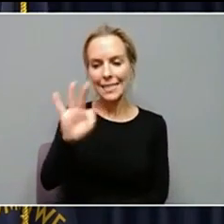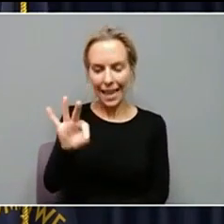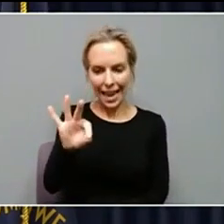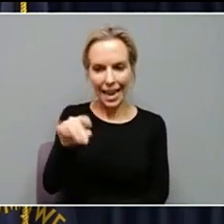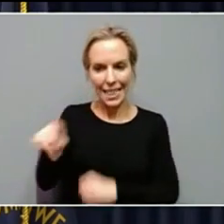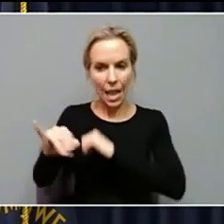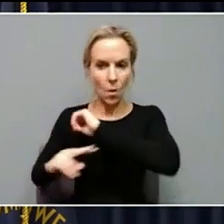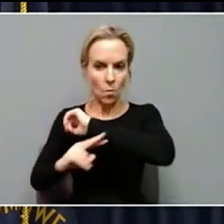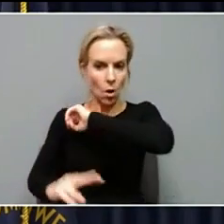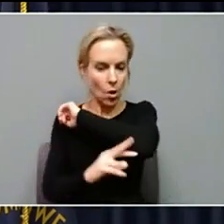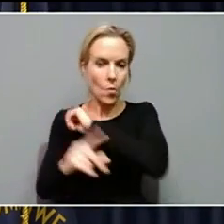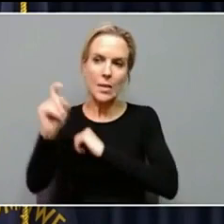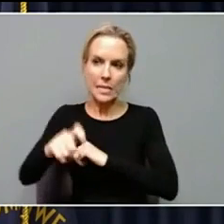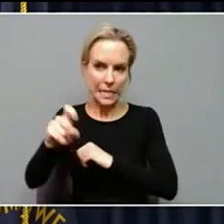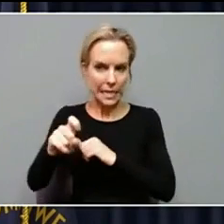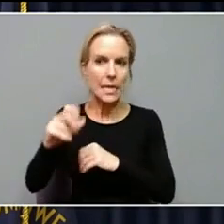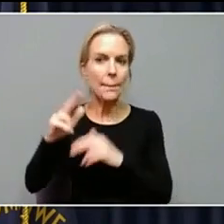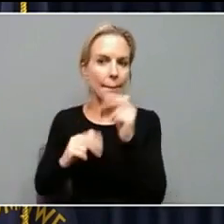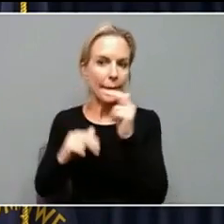to build, and we will build,